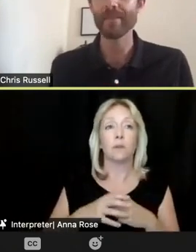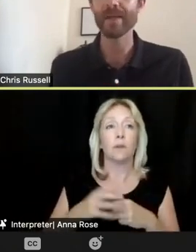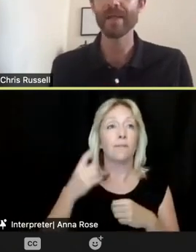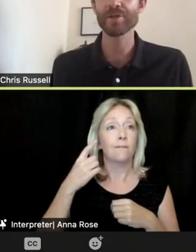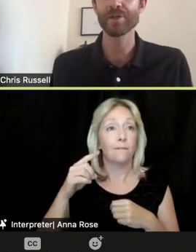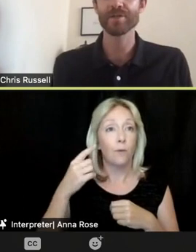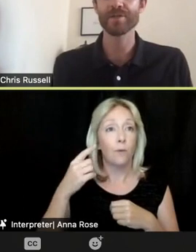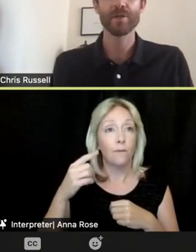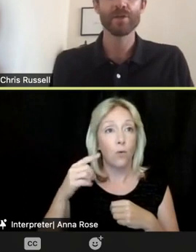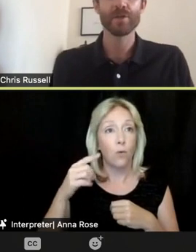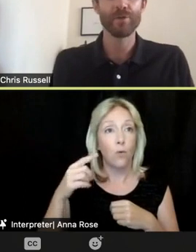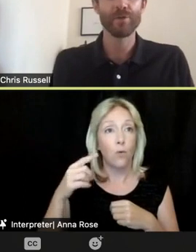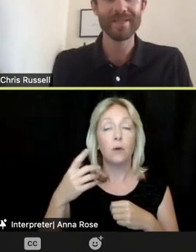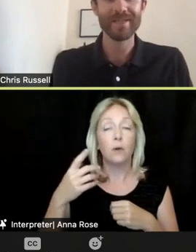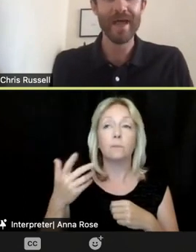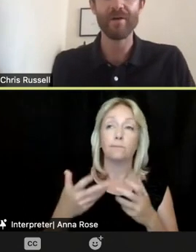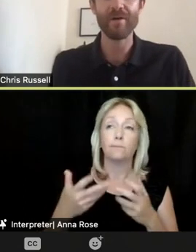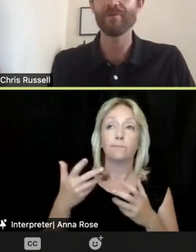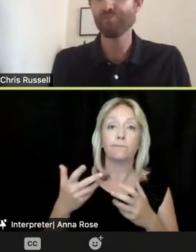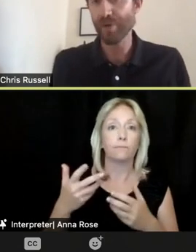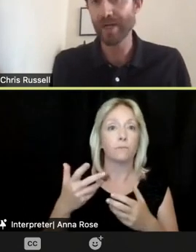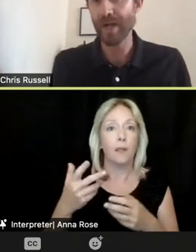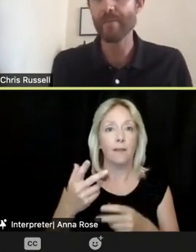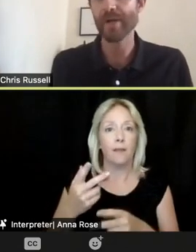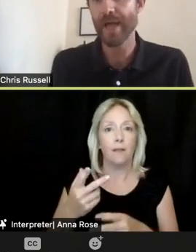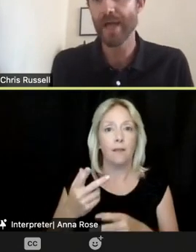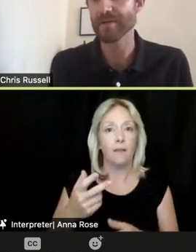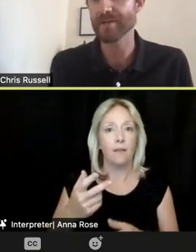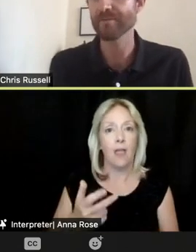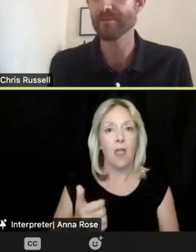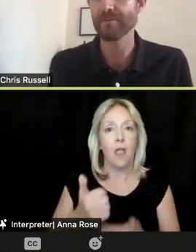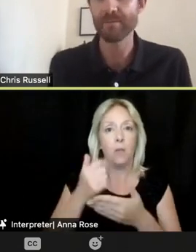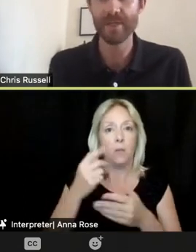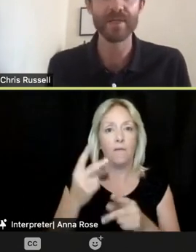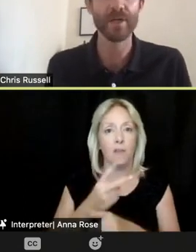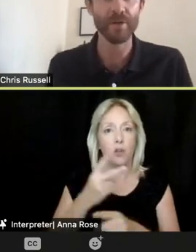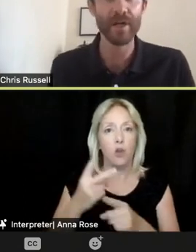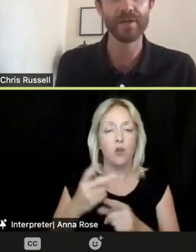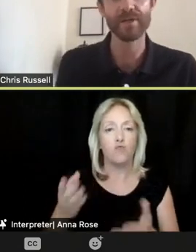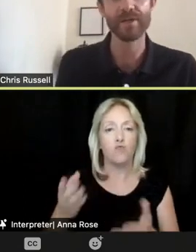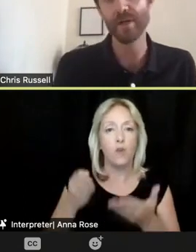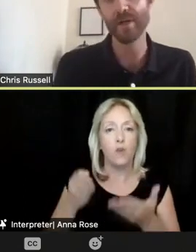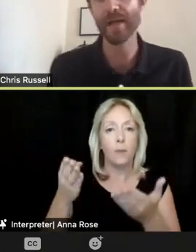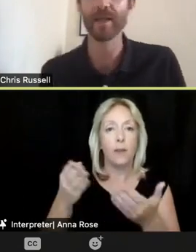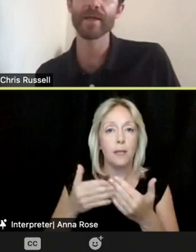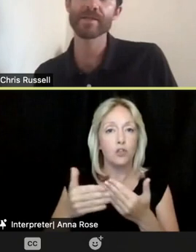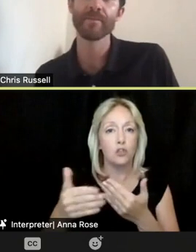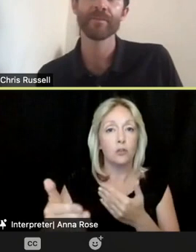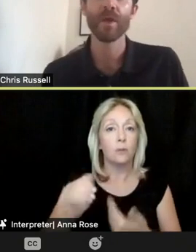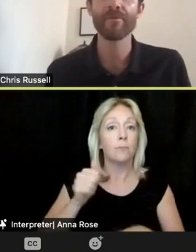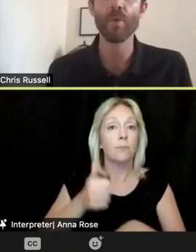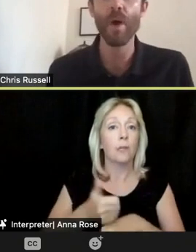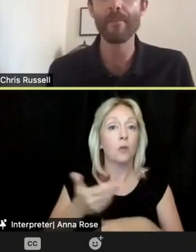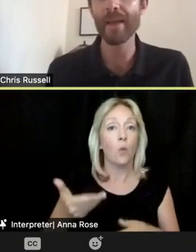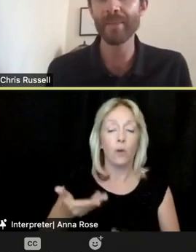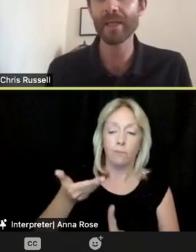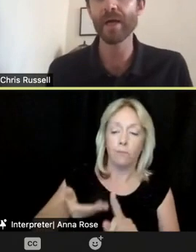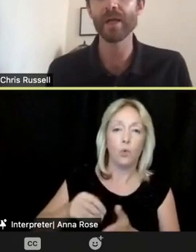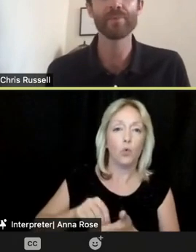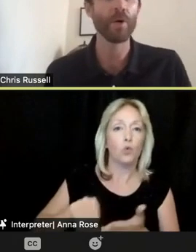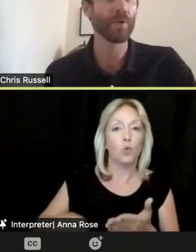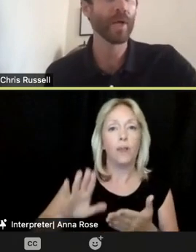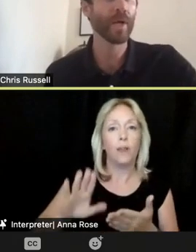deduce recommendations through a set of pretty comprehensive considerations or guidelines for what